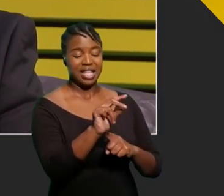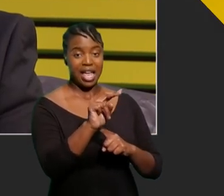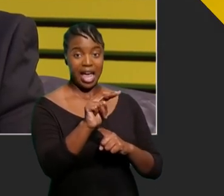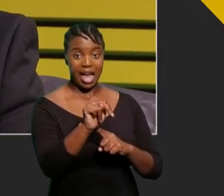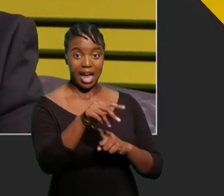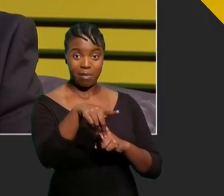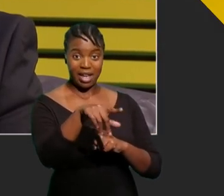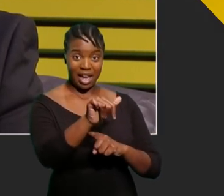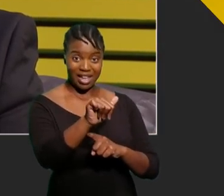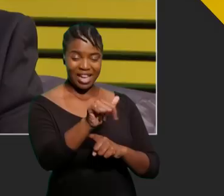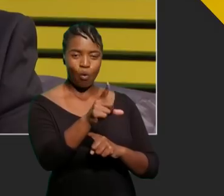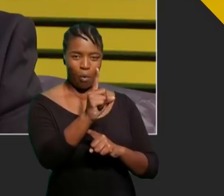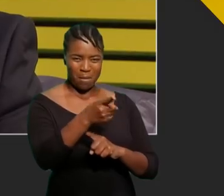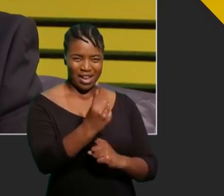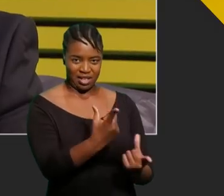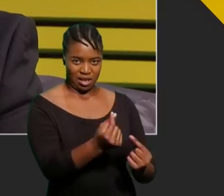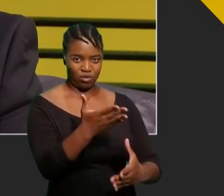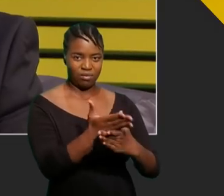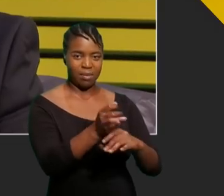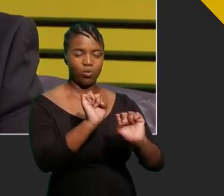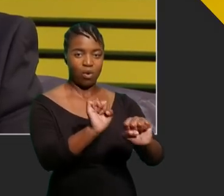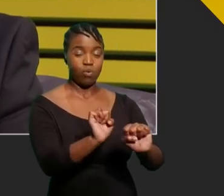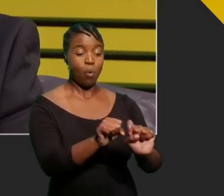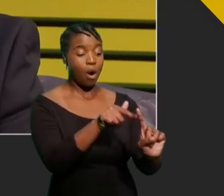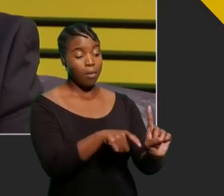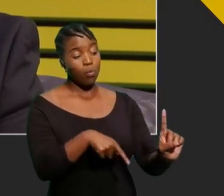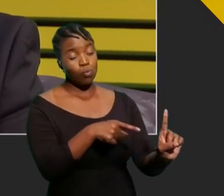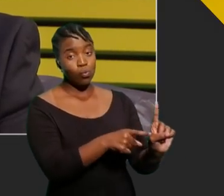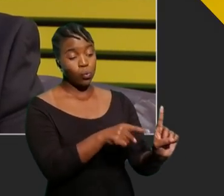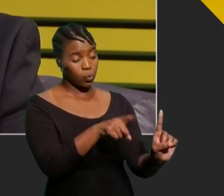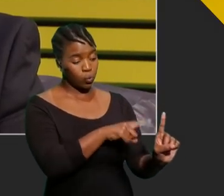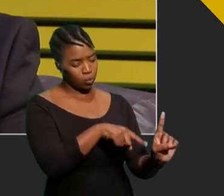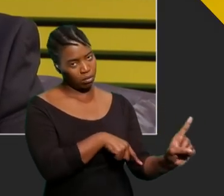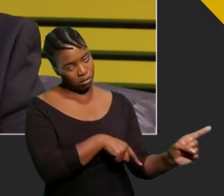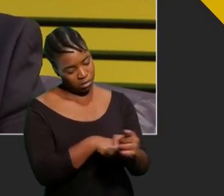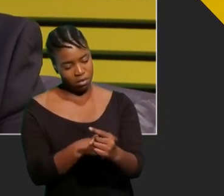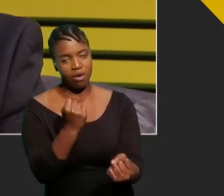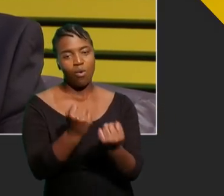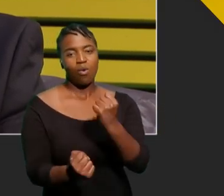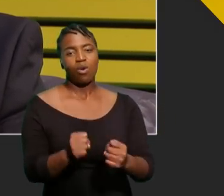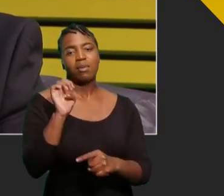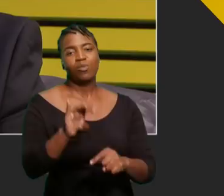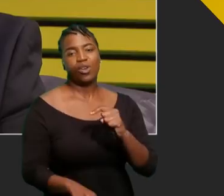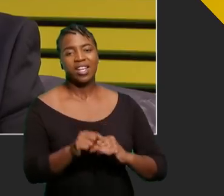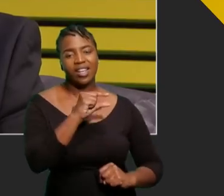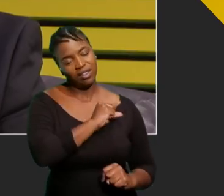To do what needs to be done to bring an accused before court of law and find them guilty or not. So essentially, and